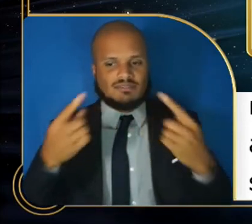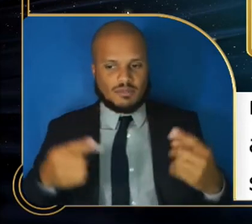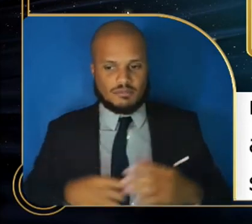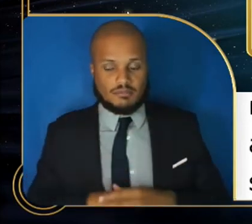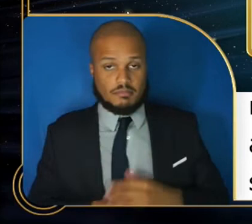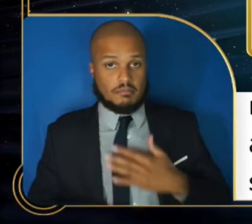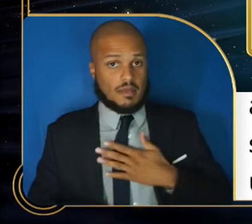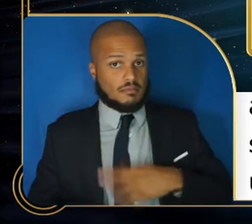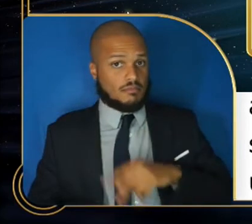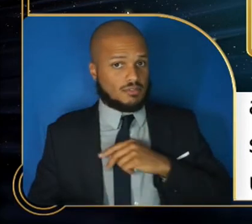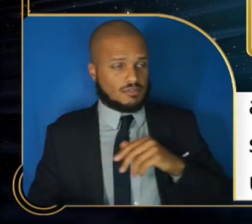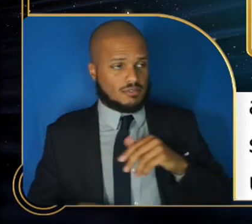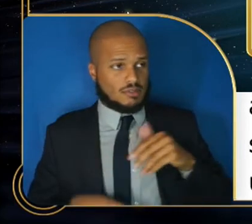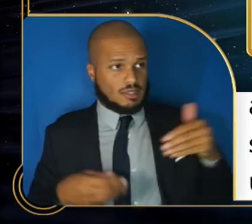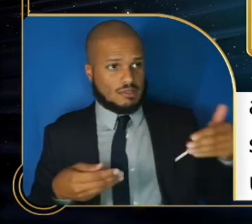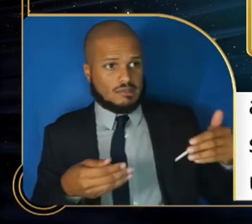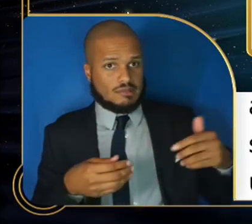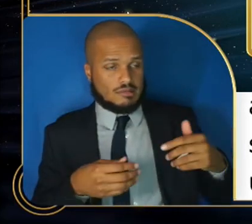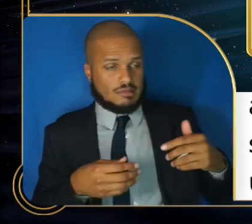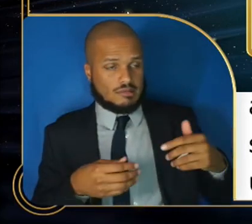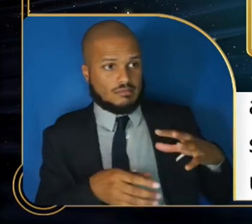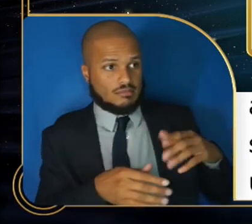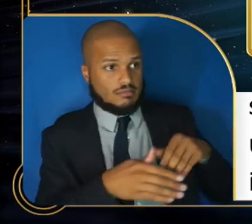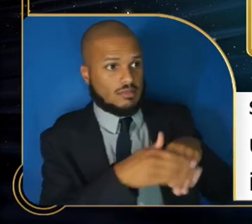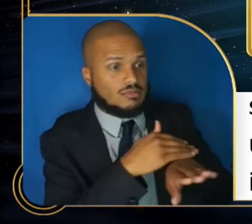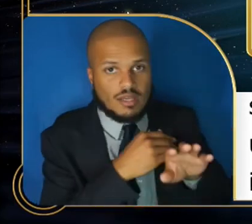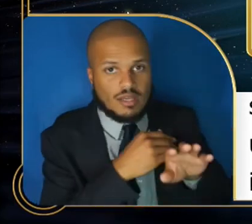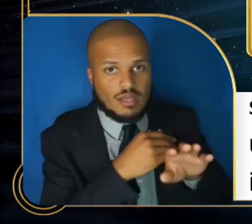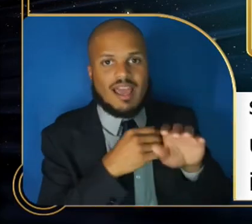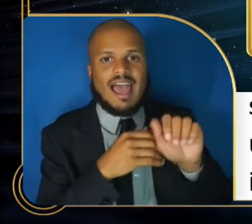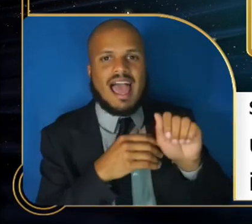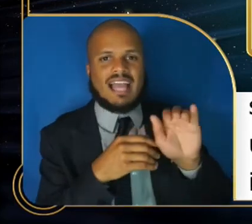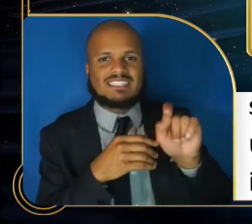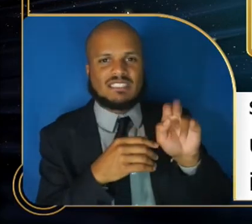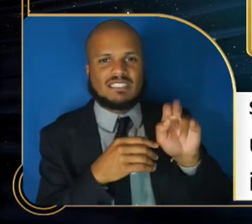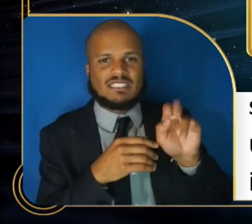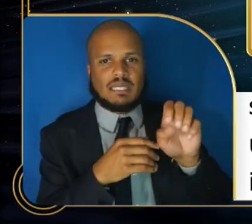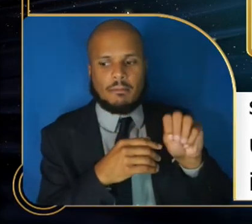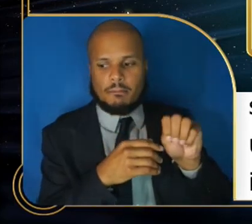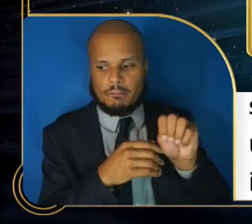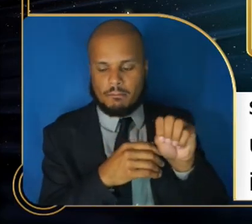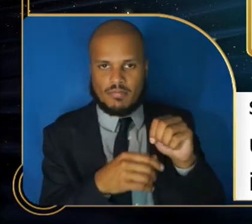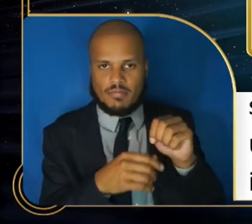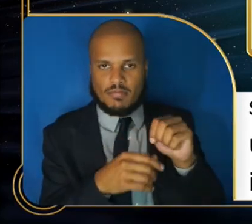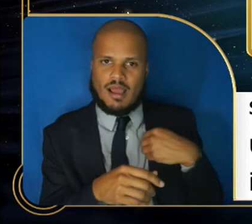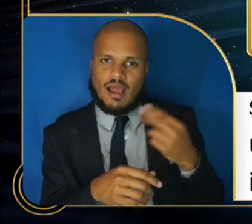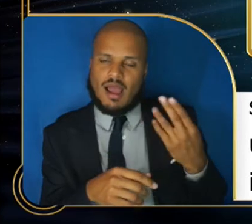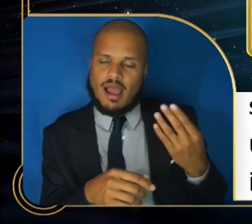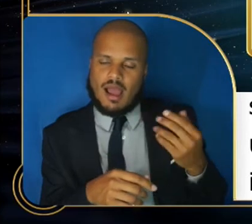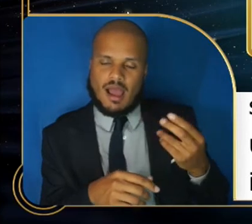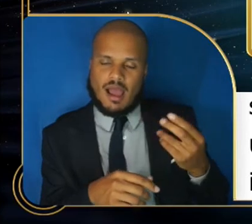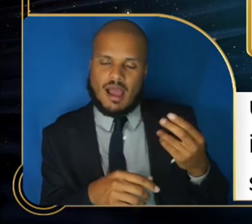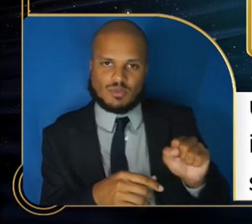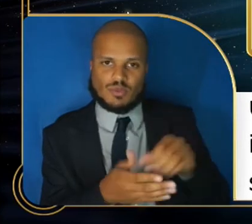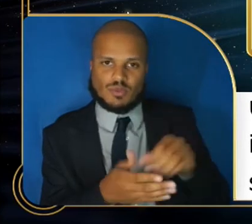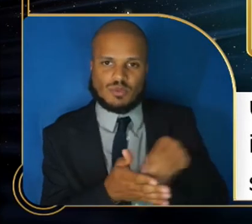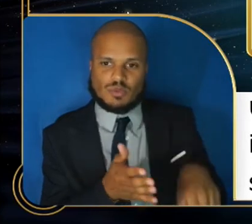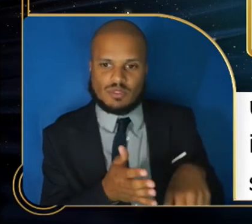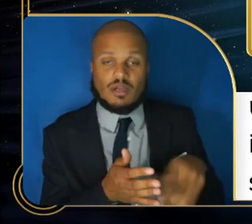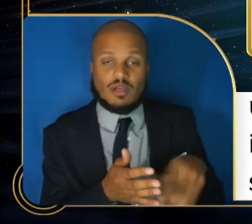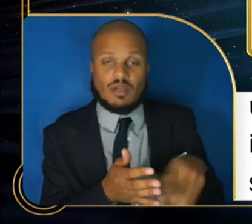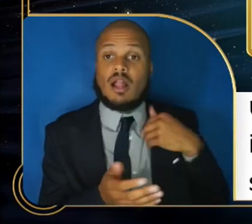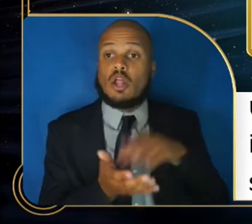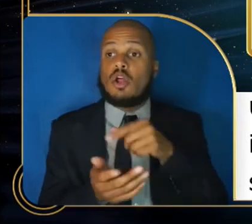personal introduction to activism. As a high school student, when I learned students with disabilities were often not allowed to compete